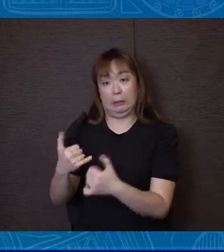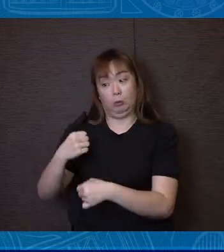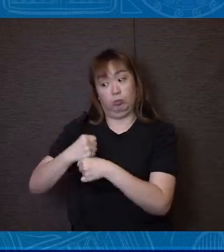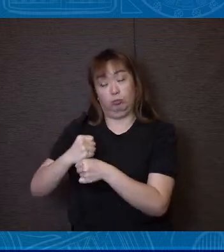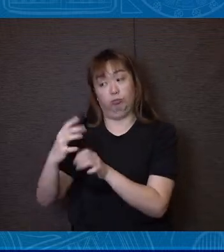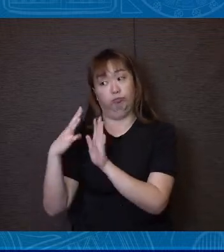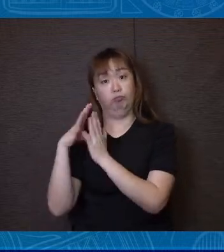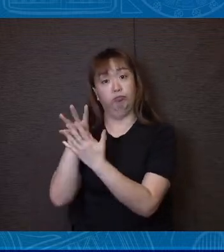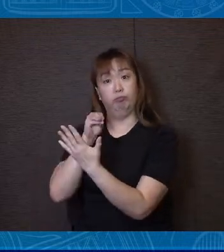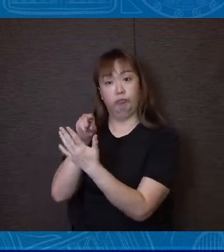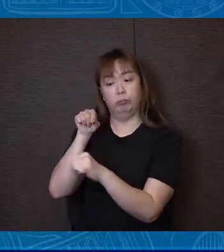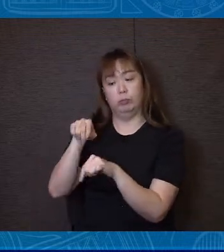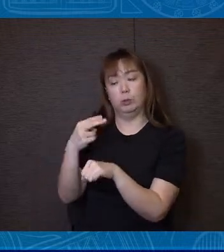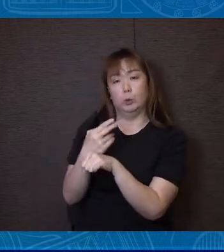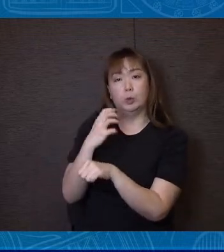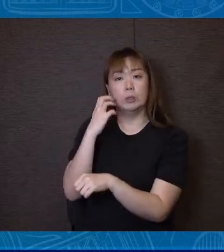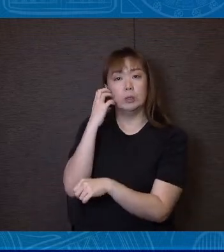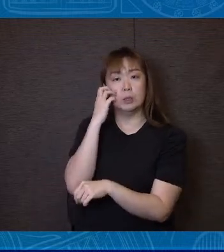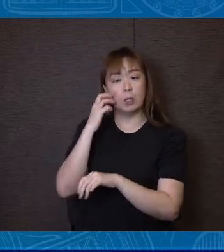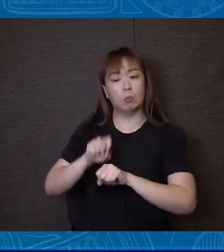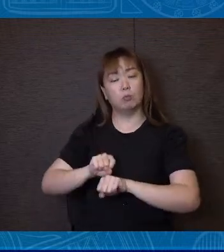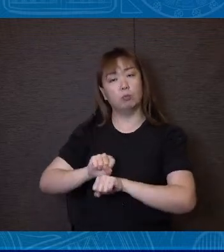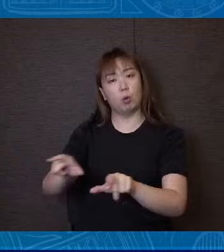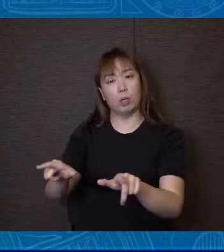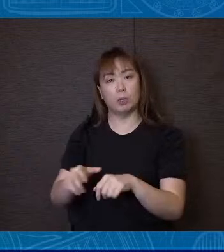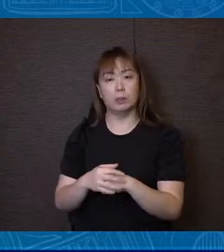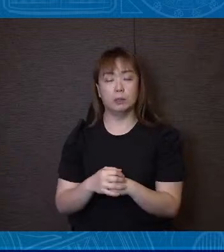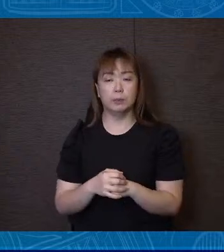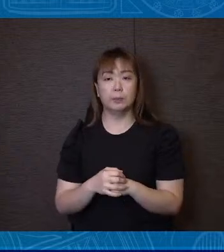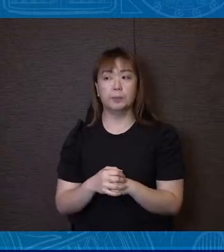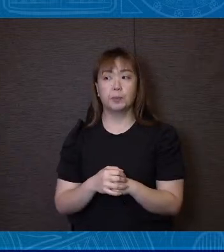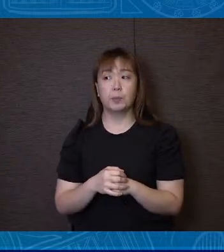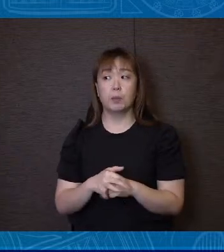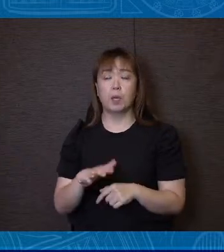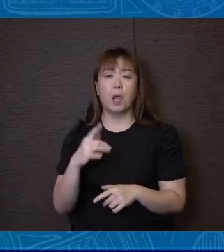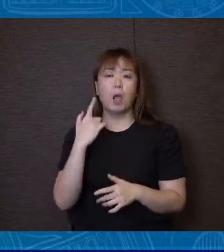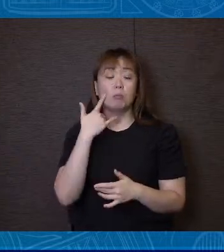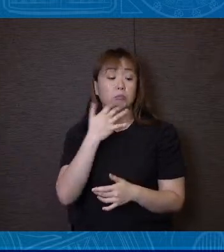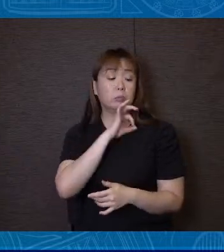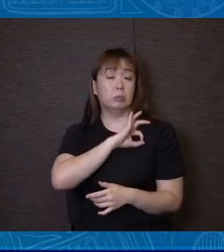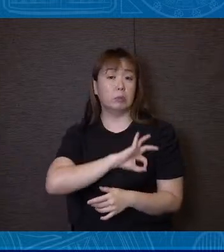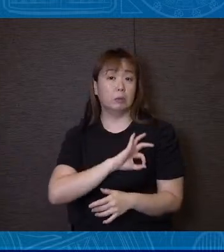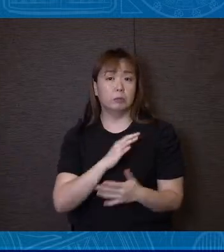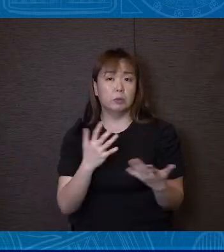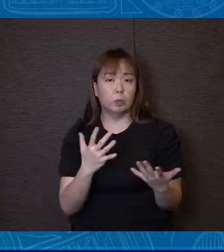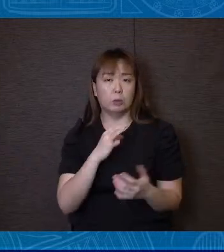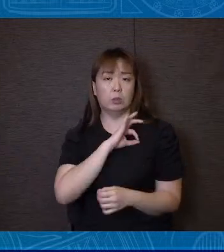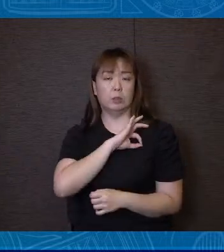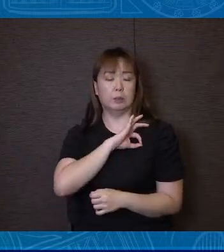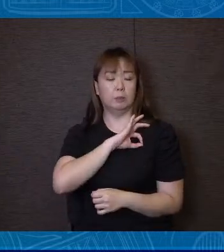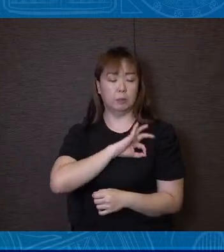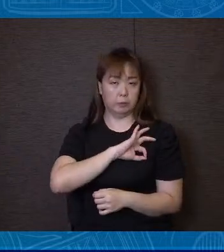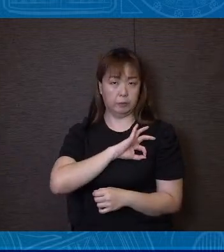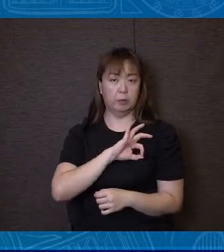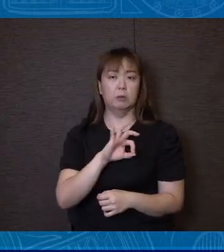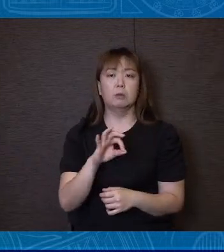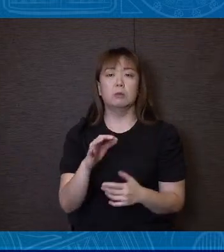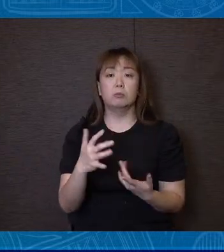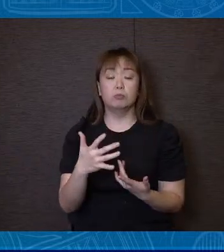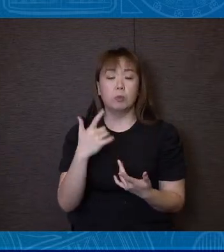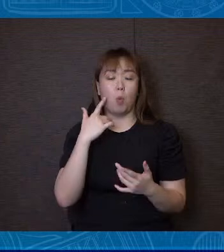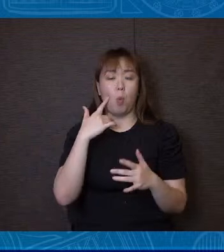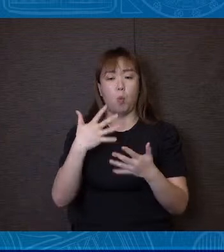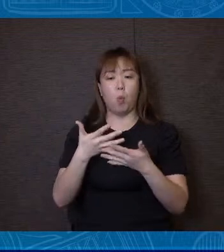cell broadcast, and more that have expressed interest. So in terms of the benefits, one of the key benefits is around